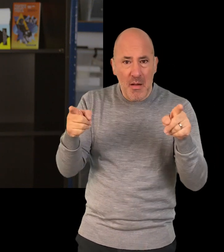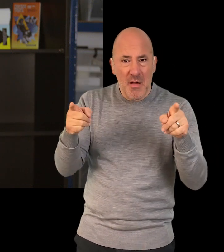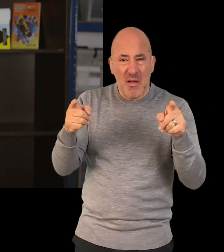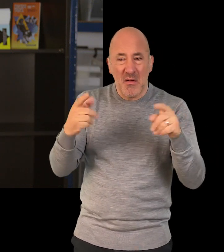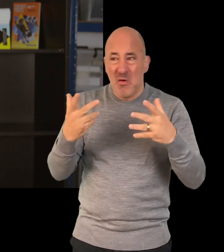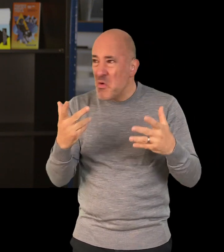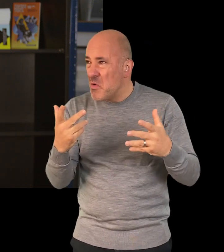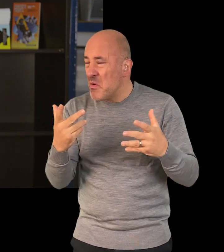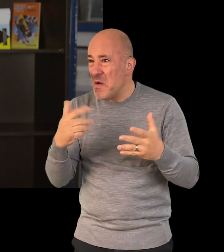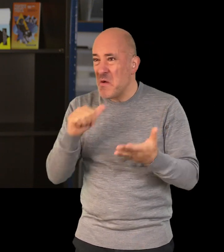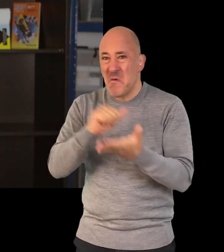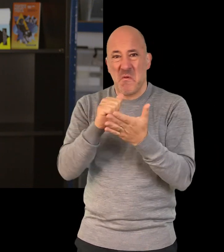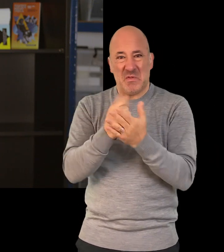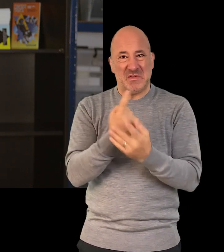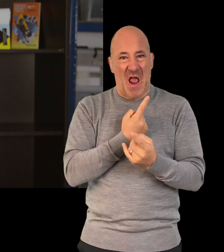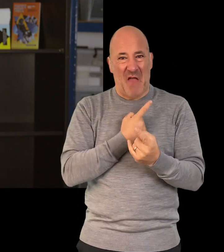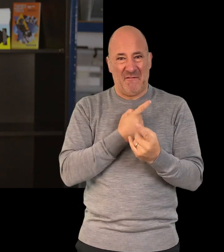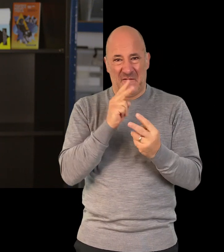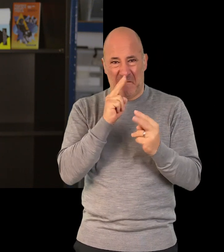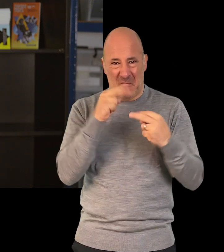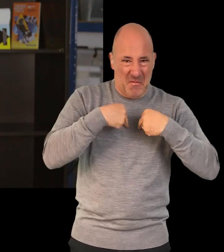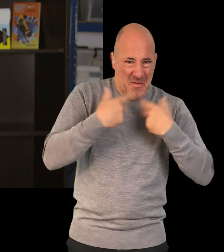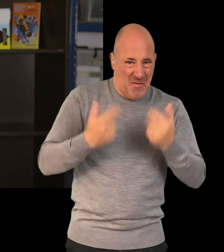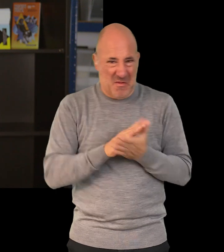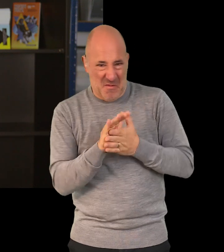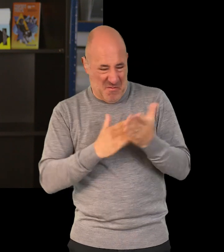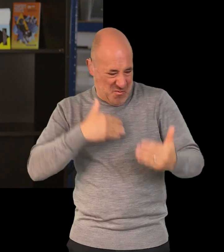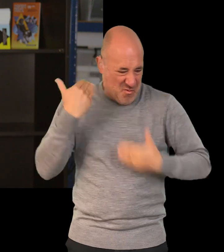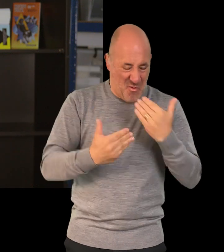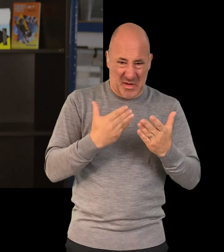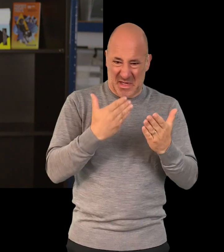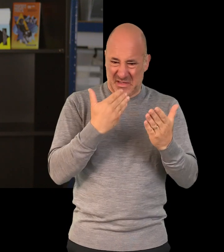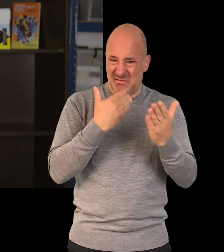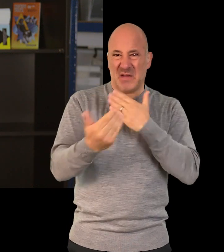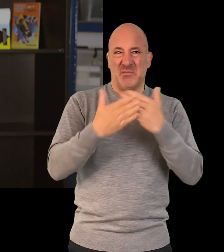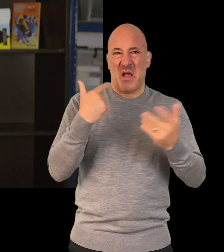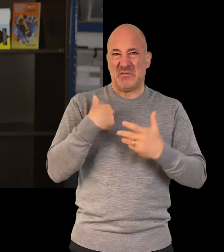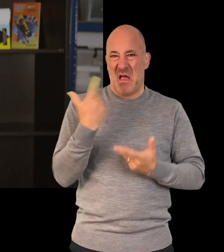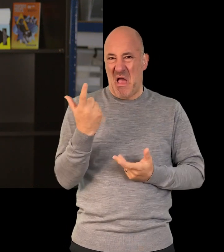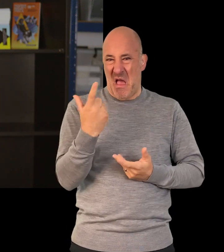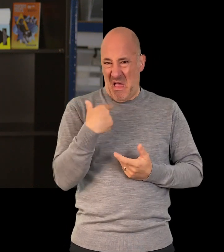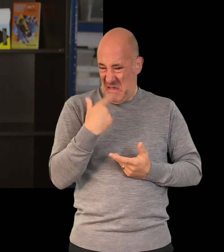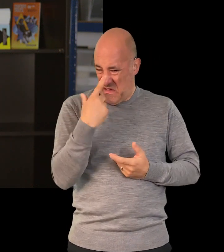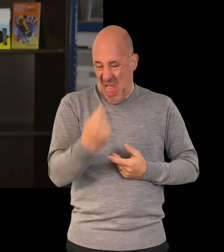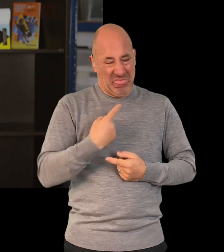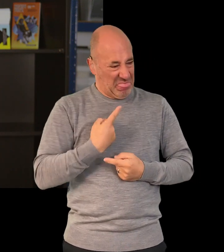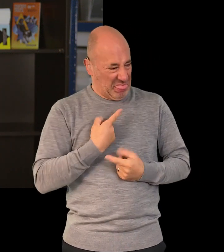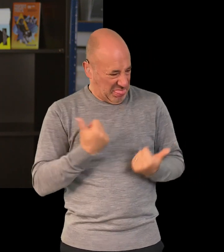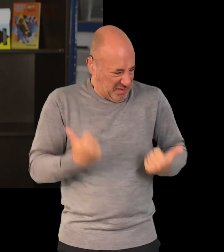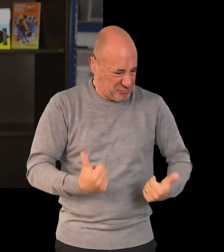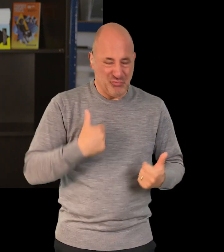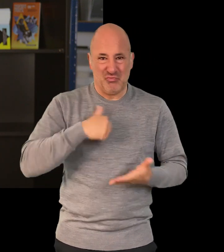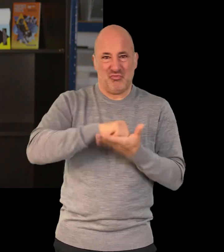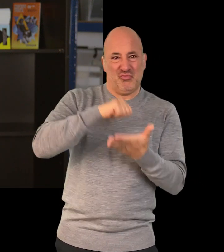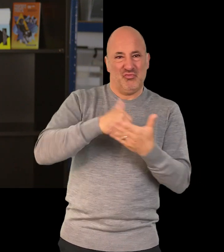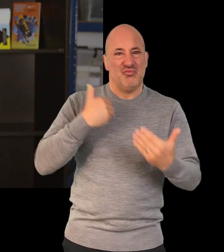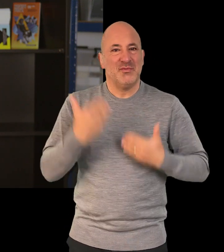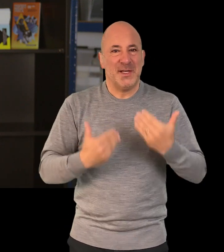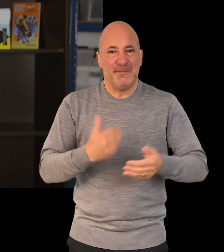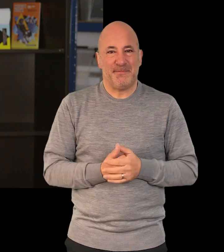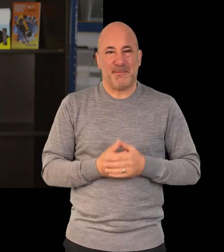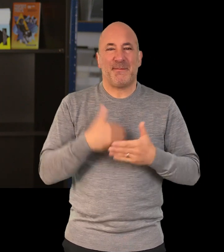kind of just took that on myself and would like, regardless, just do what you can do. And then from there,